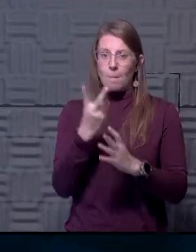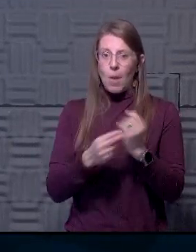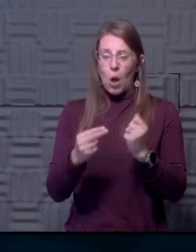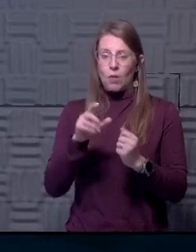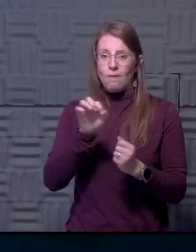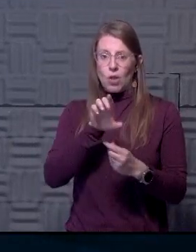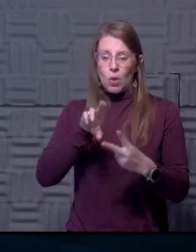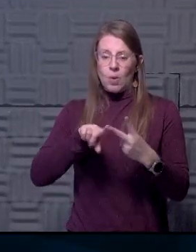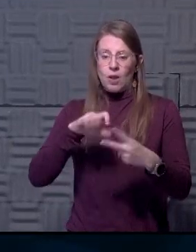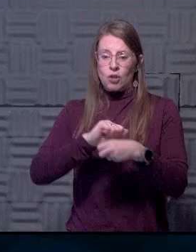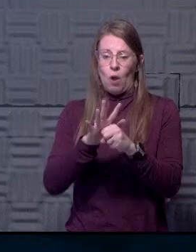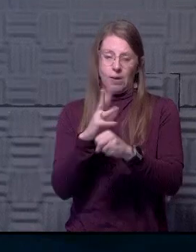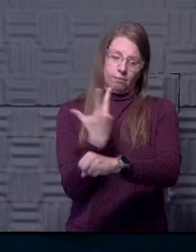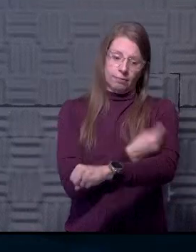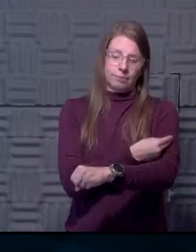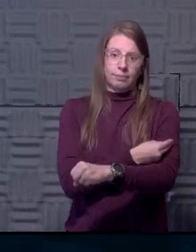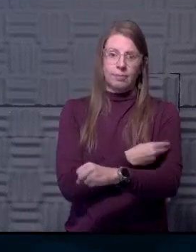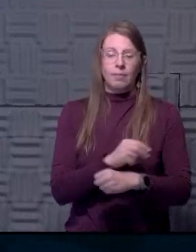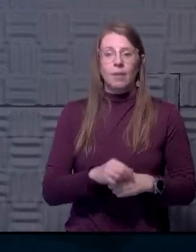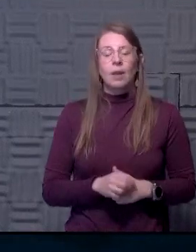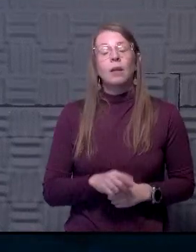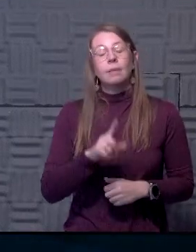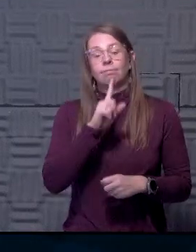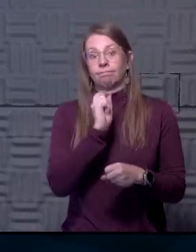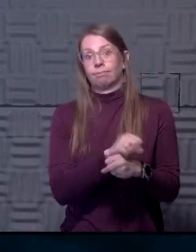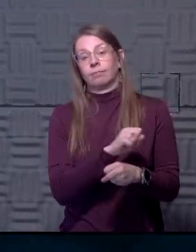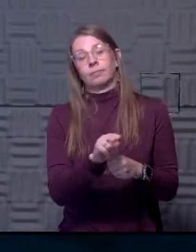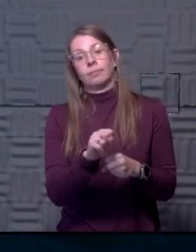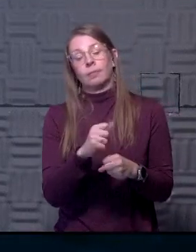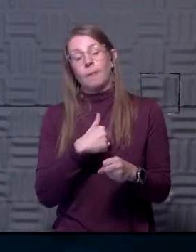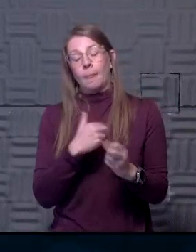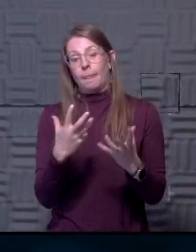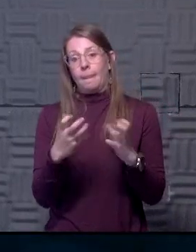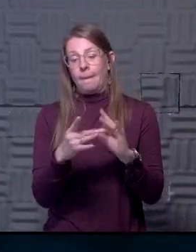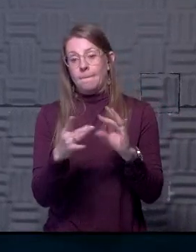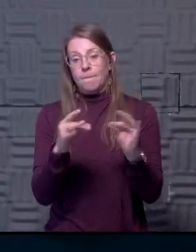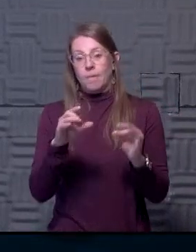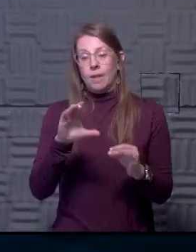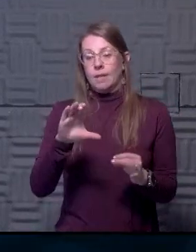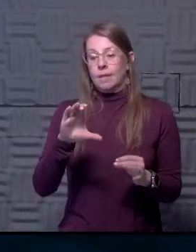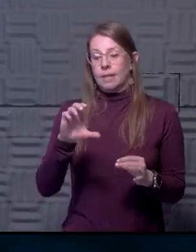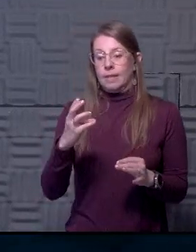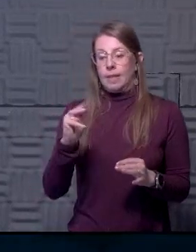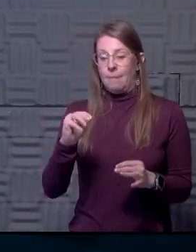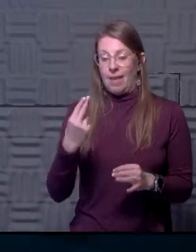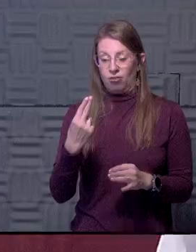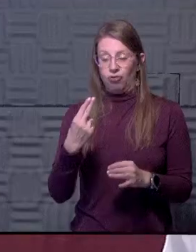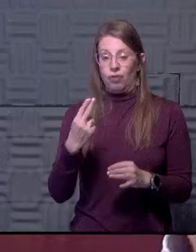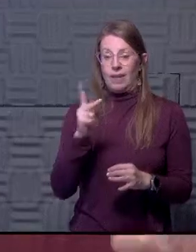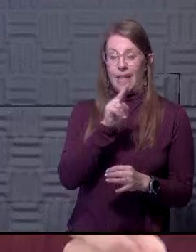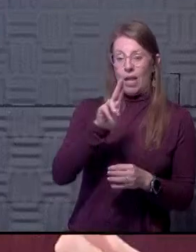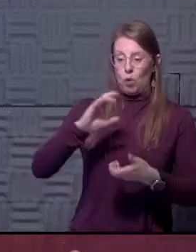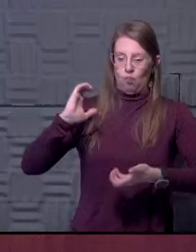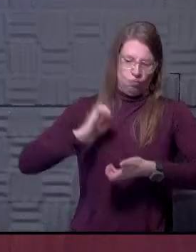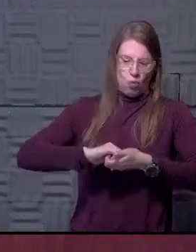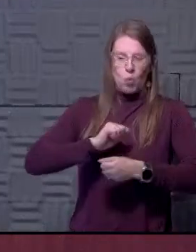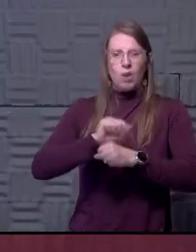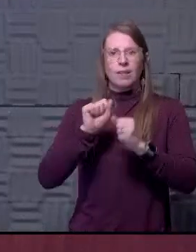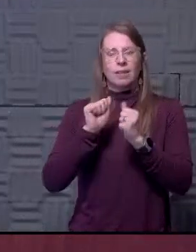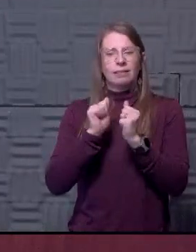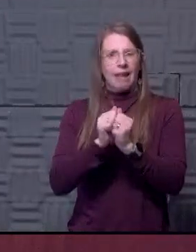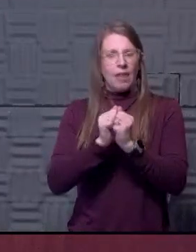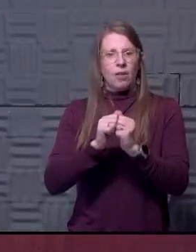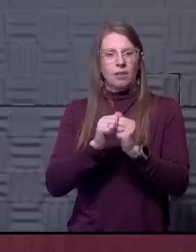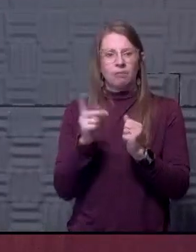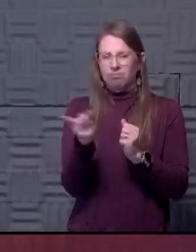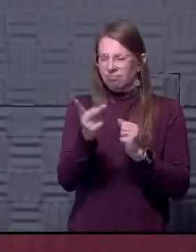influenza vaccine already. So true. And I just want to say, Children's and KU working together is best. That rocks. You